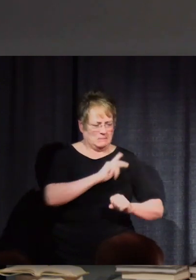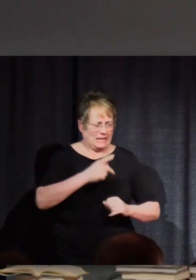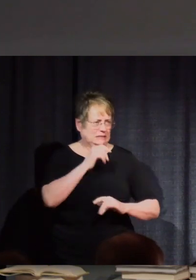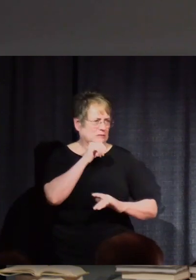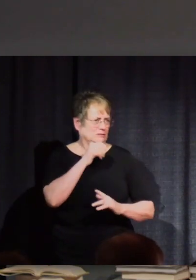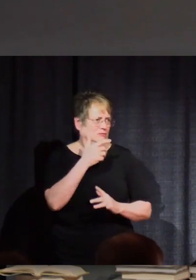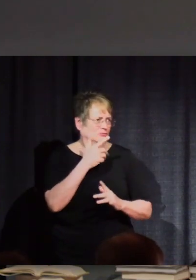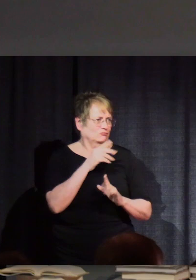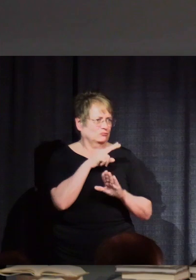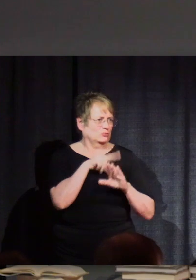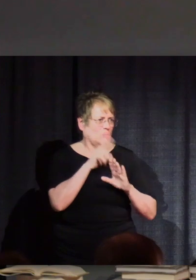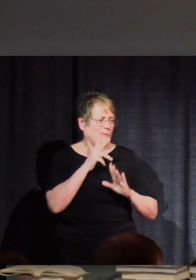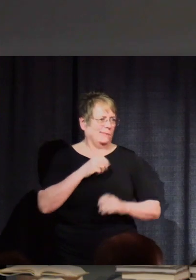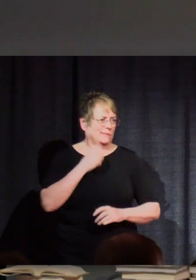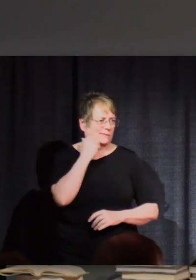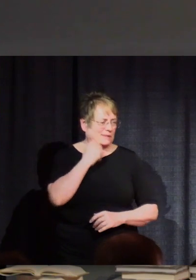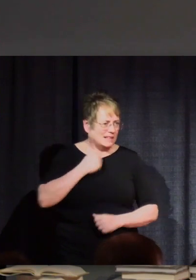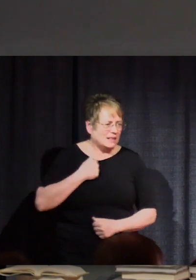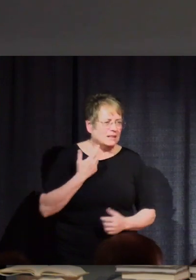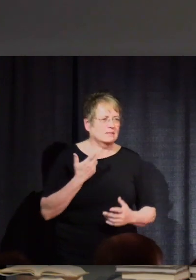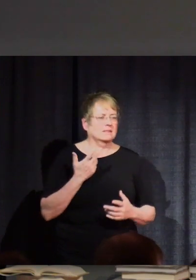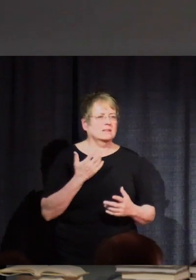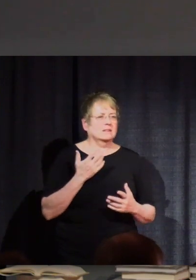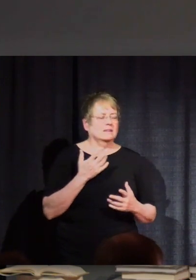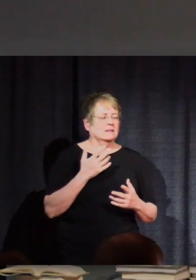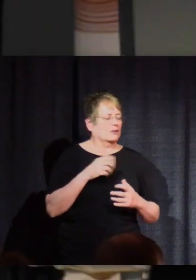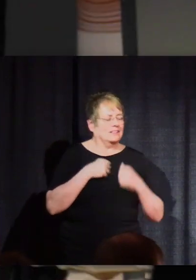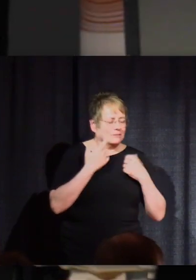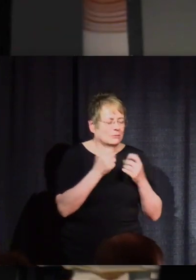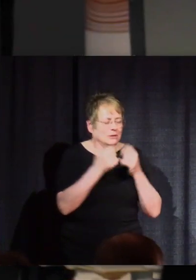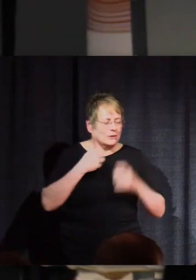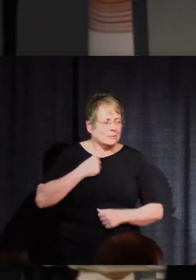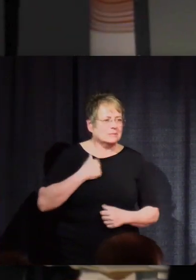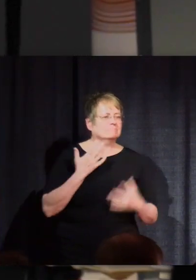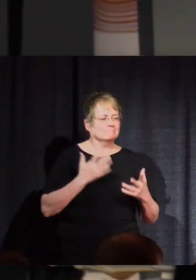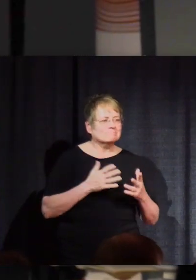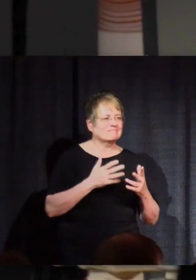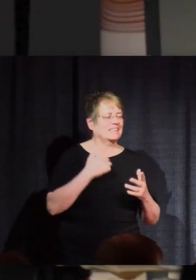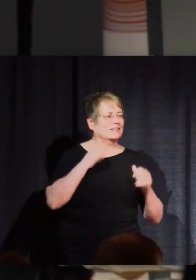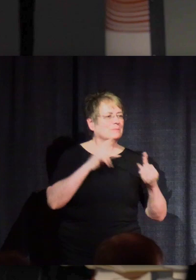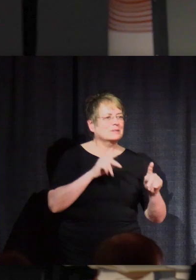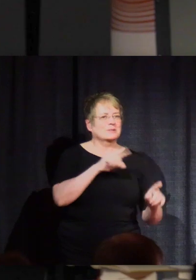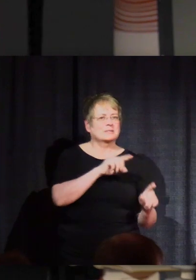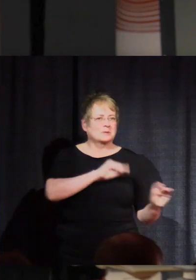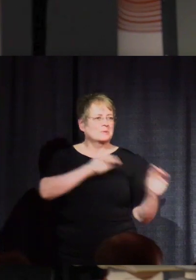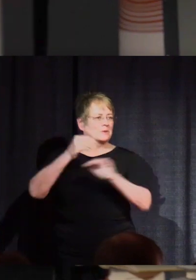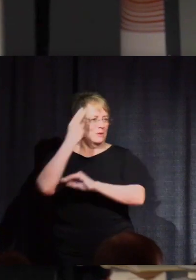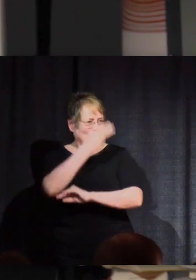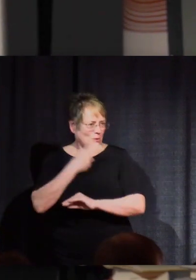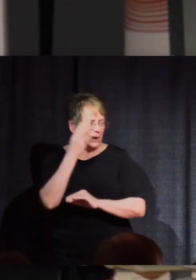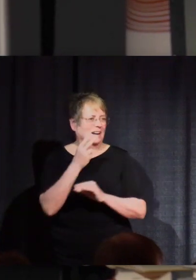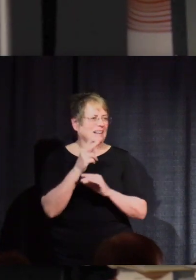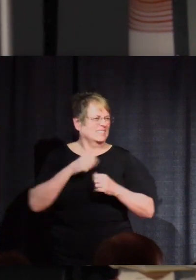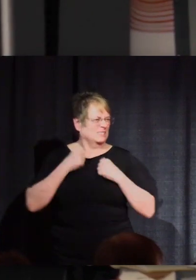life. I jumped on the opportunity to move back to Hawaii and live with an old Army friend and his family while I waited for my first air